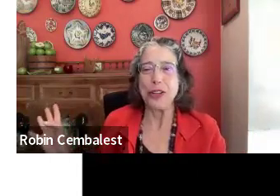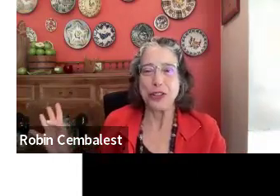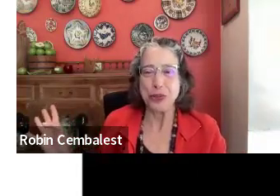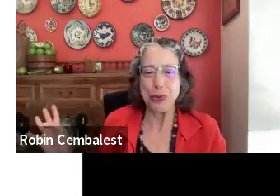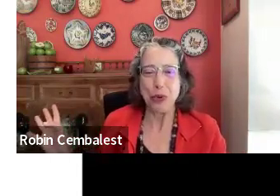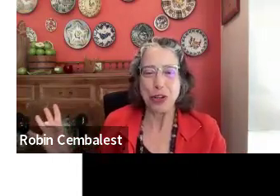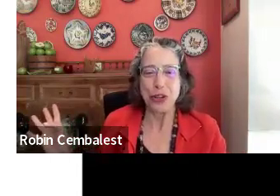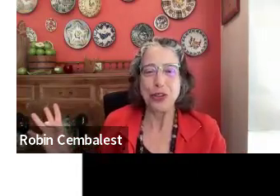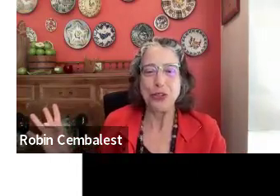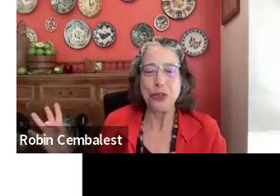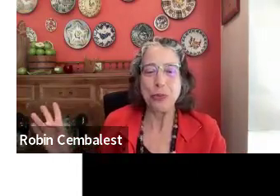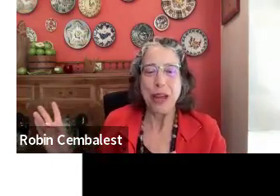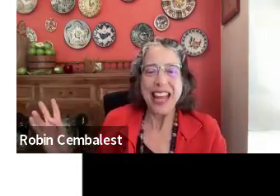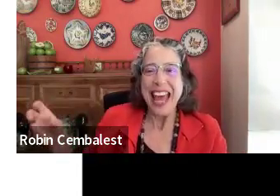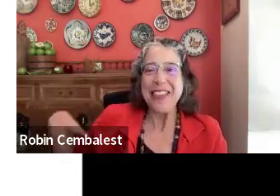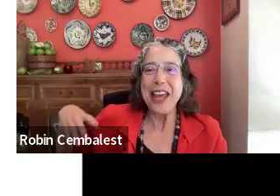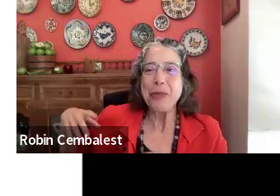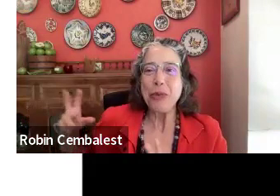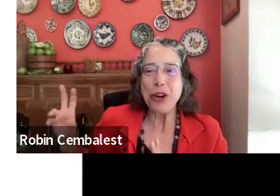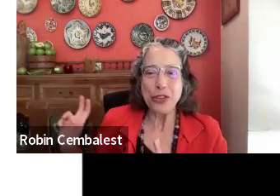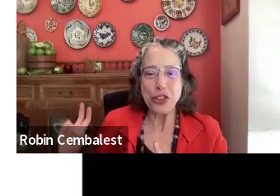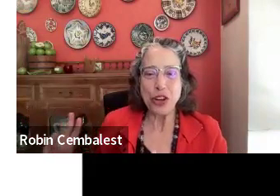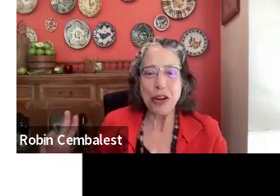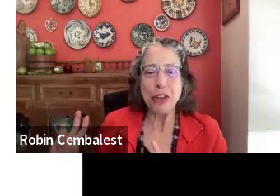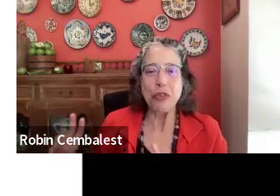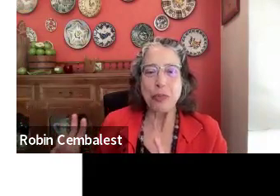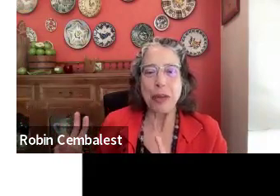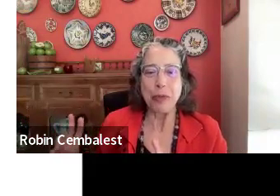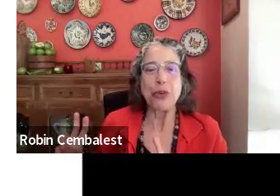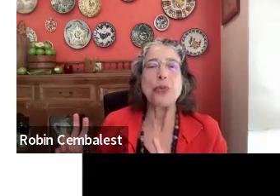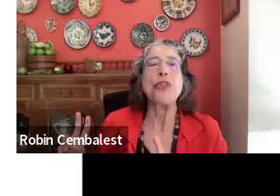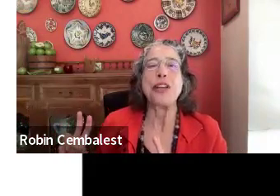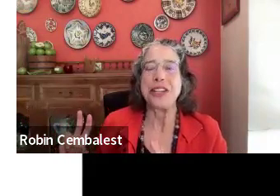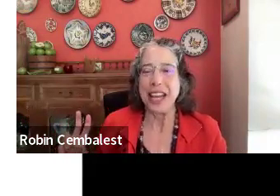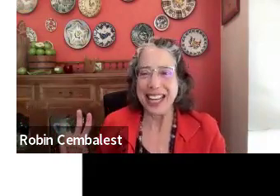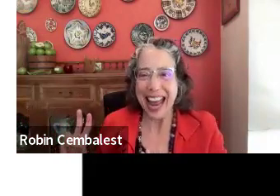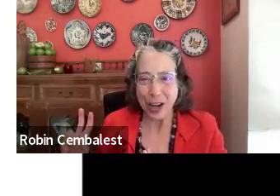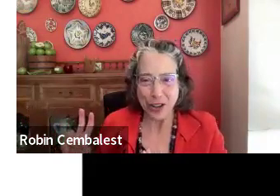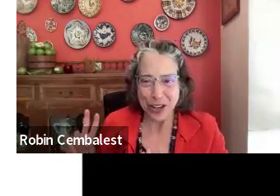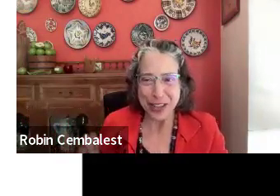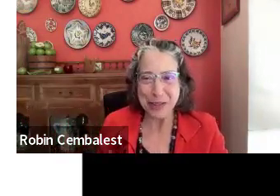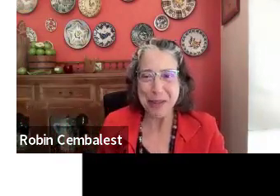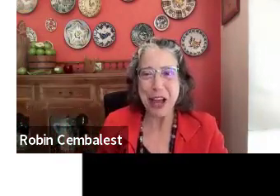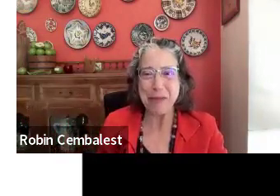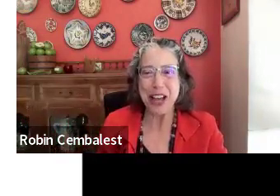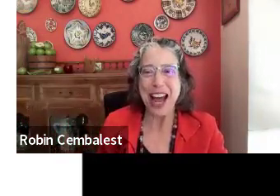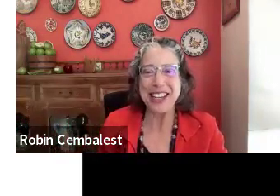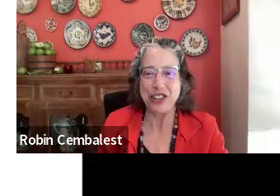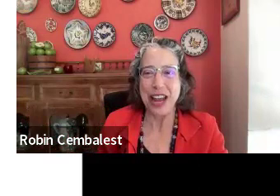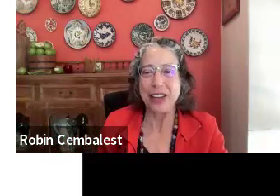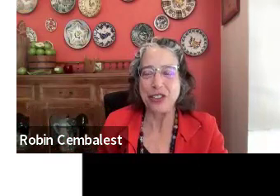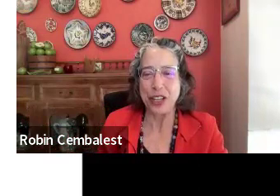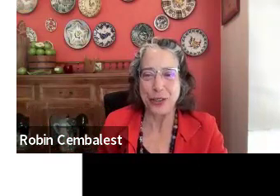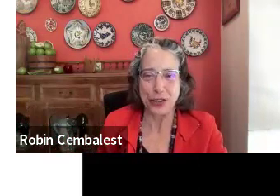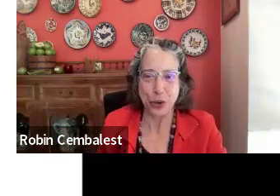way audiences will want to consume. And then we want to share them with people who will then take an action. And this becomes kind